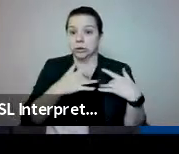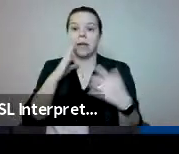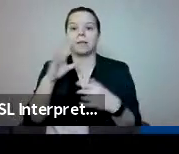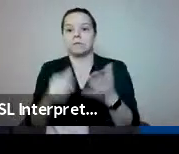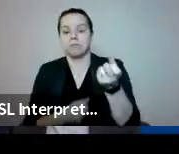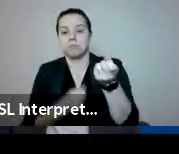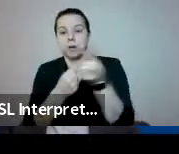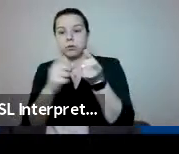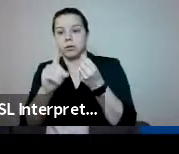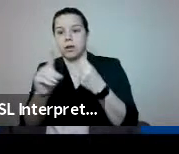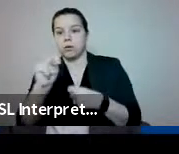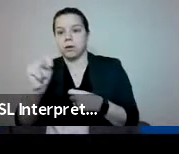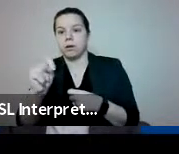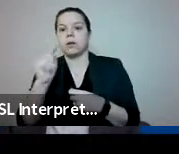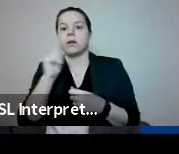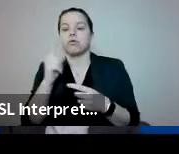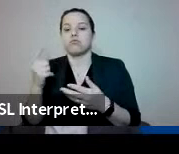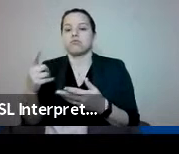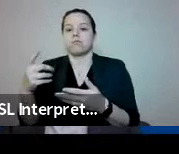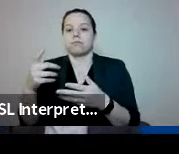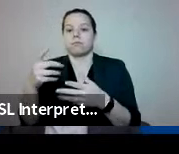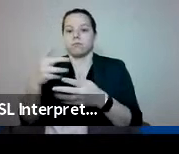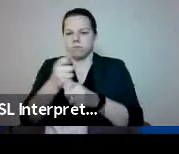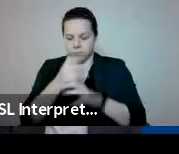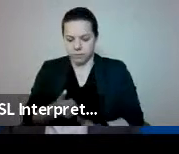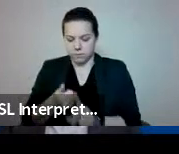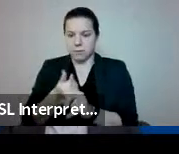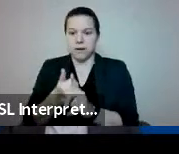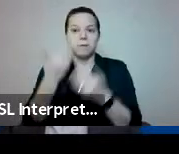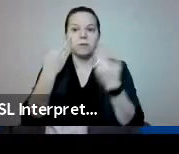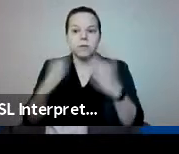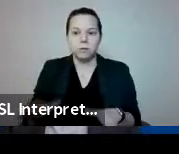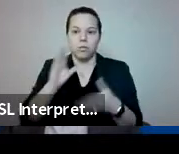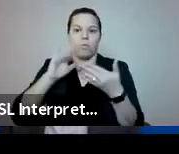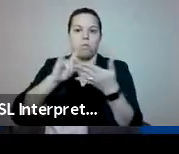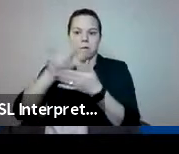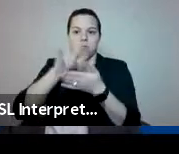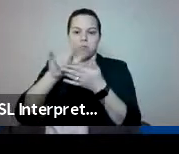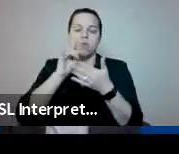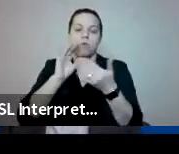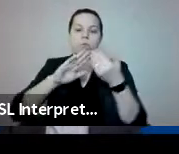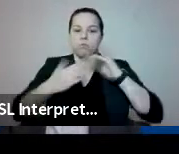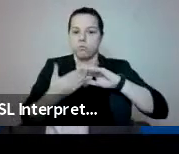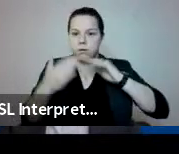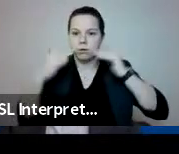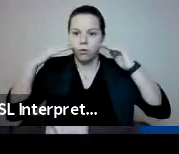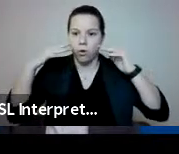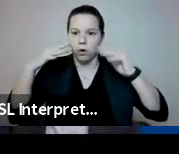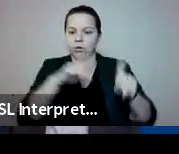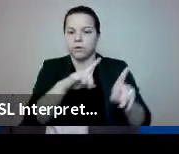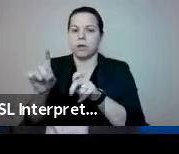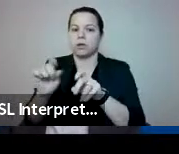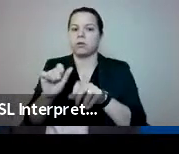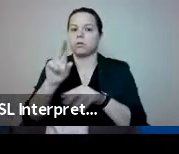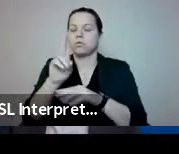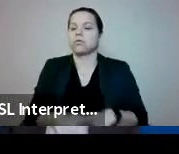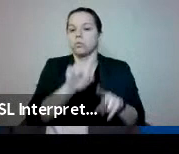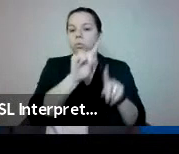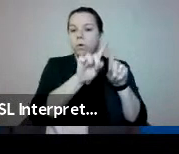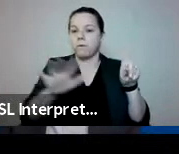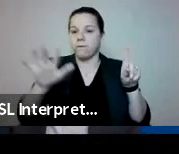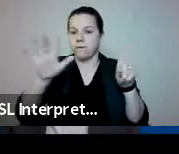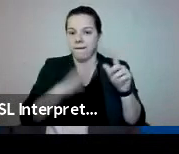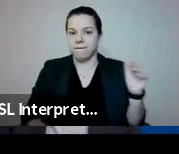the recipient did not know this was, in fact, an airport community noise survey. The questionnaire used a 5-point scale of annoyance, and the top 2